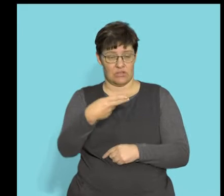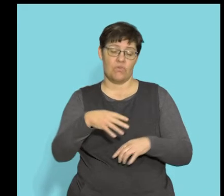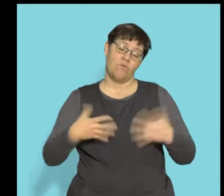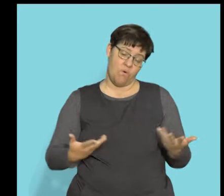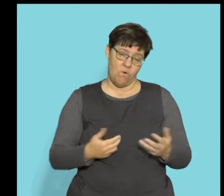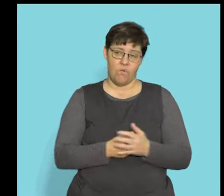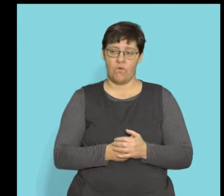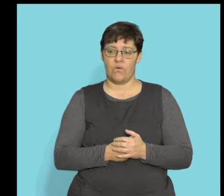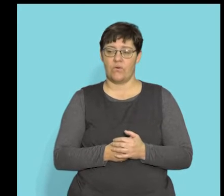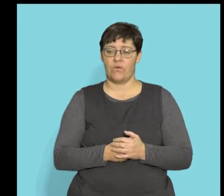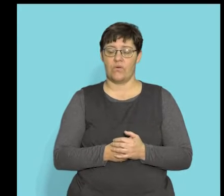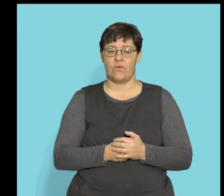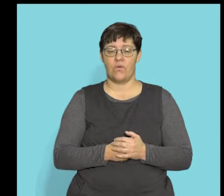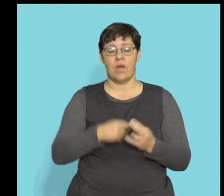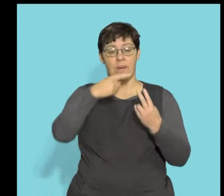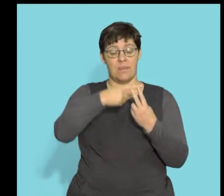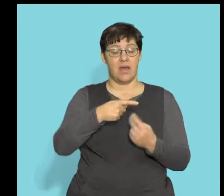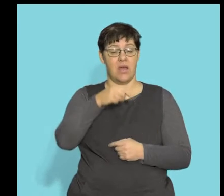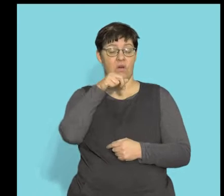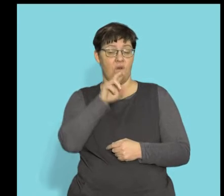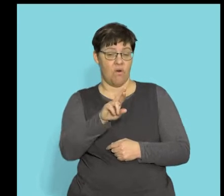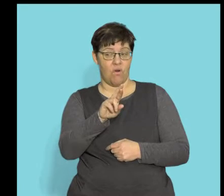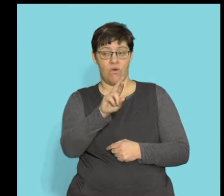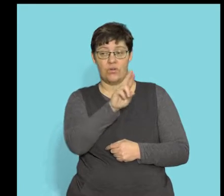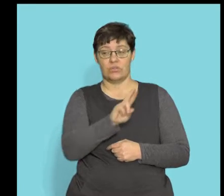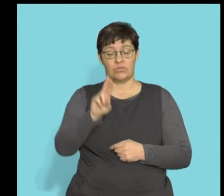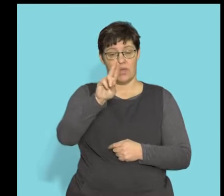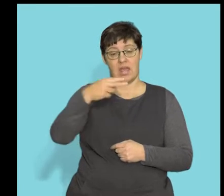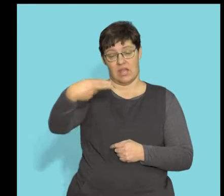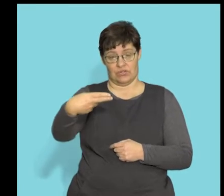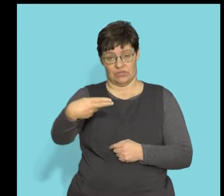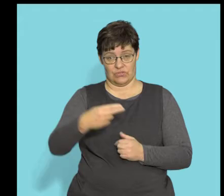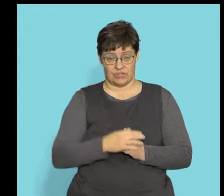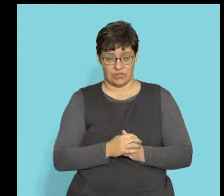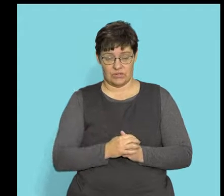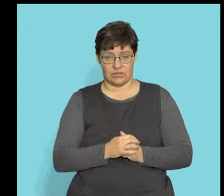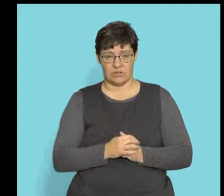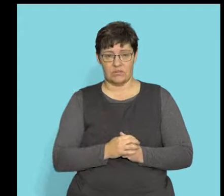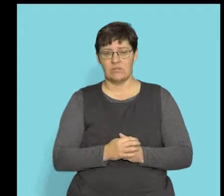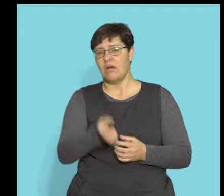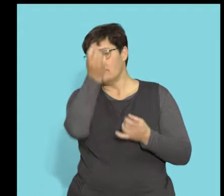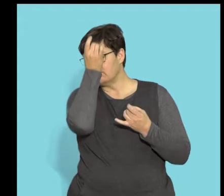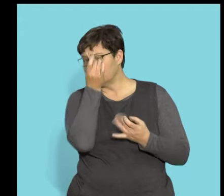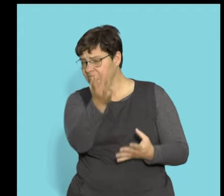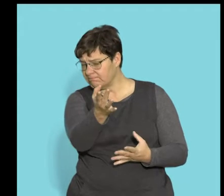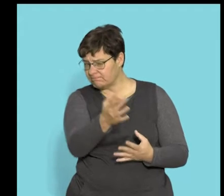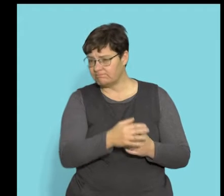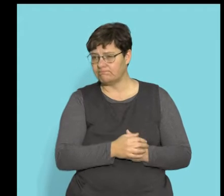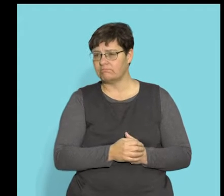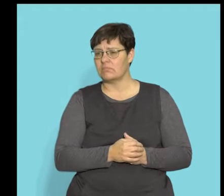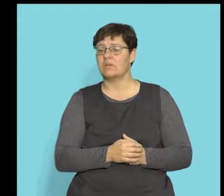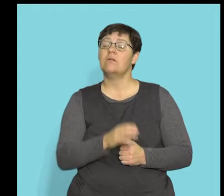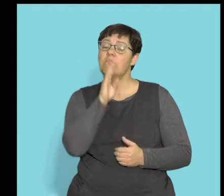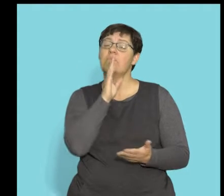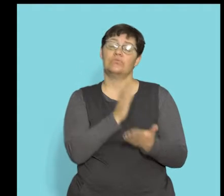as pi r squared h. Just a note about this one, everyone, is please